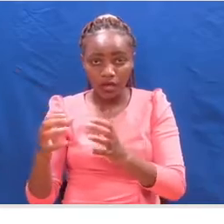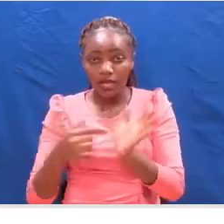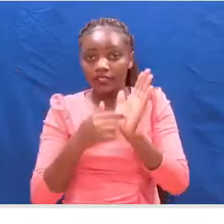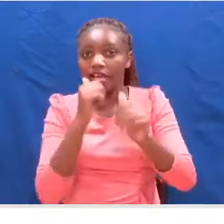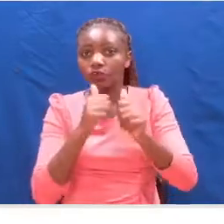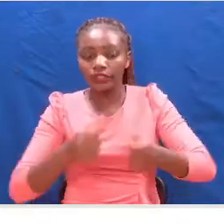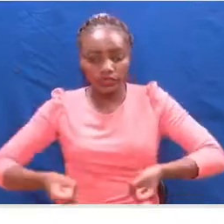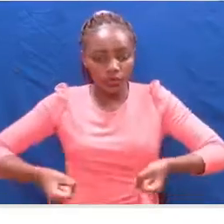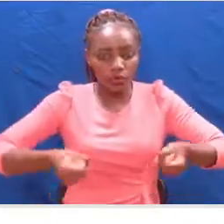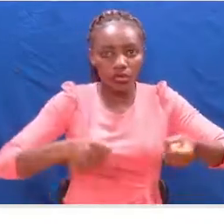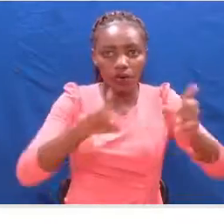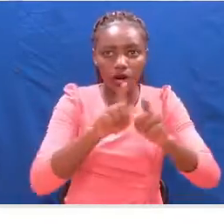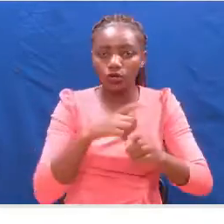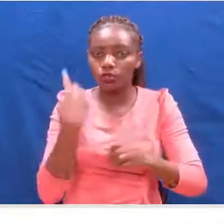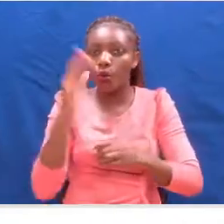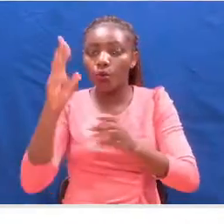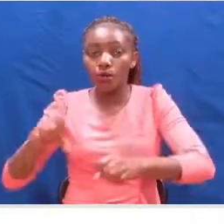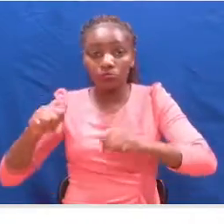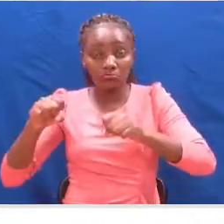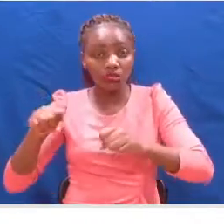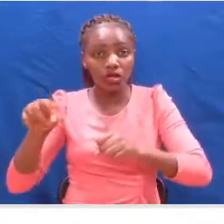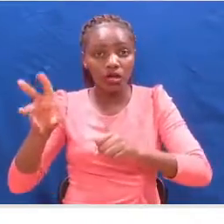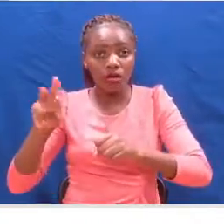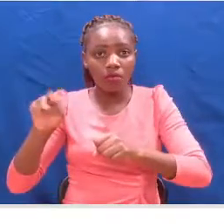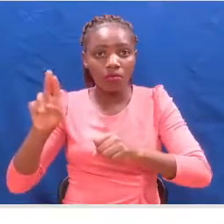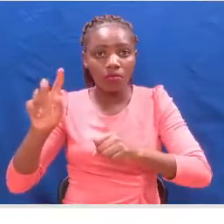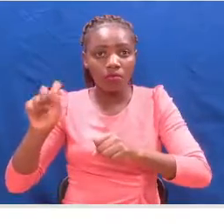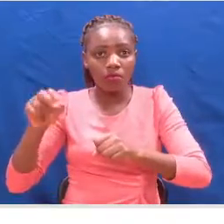party which will be chaired by former Machakos Senator Johnston Muthama.